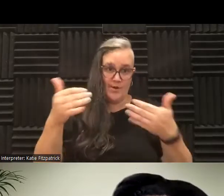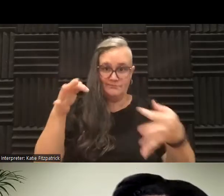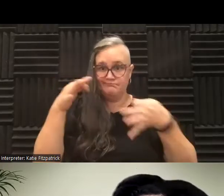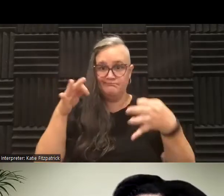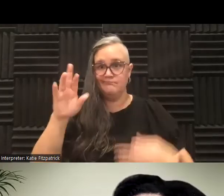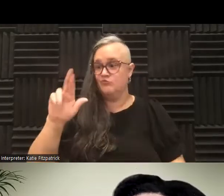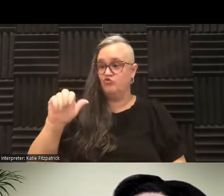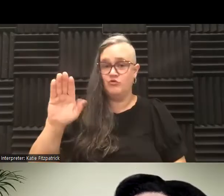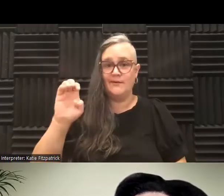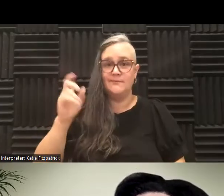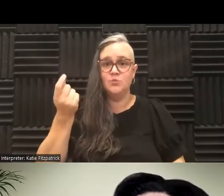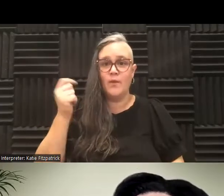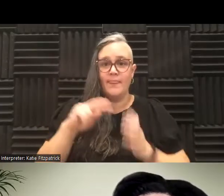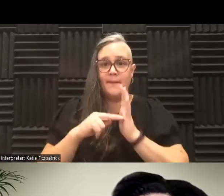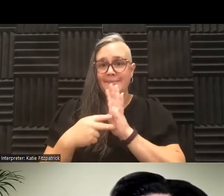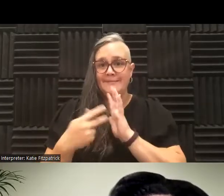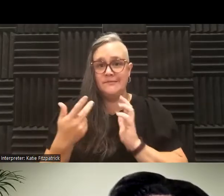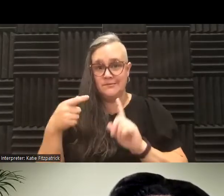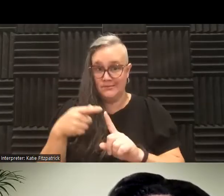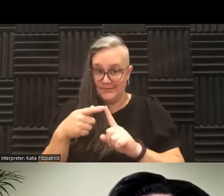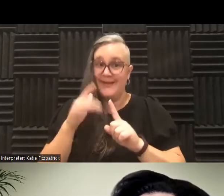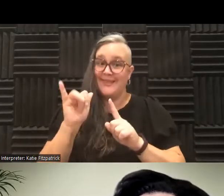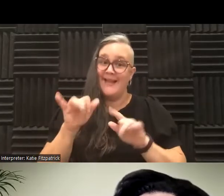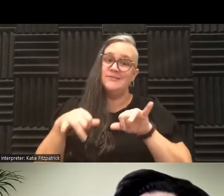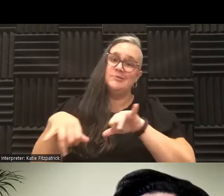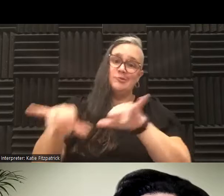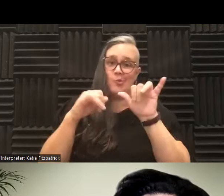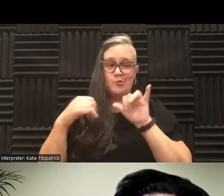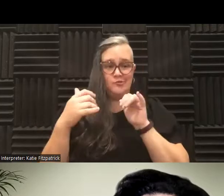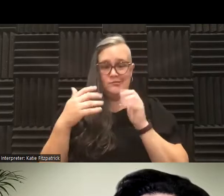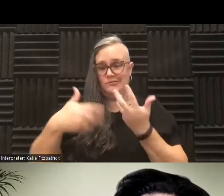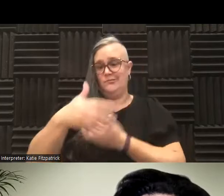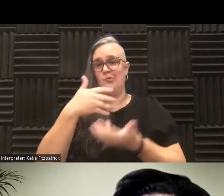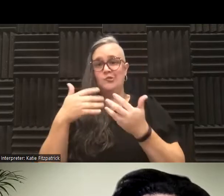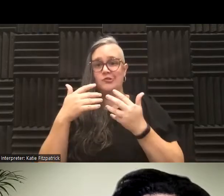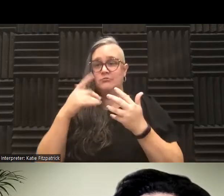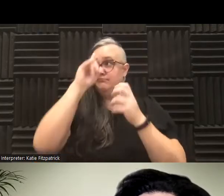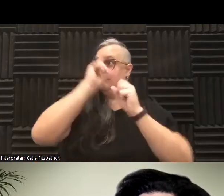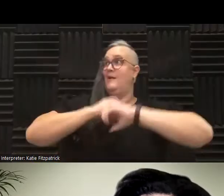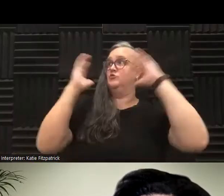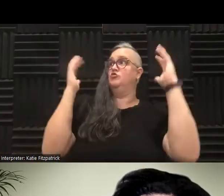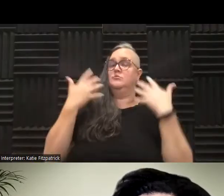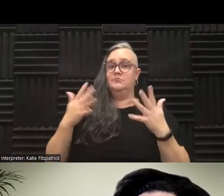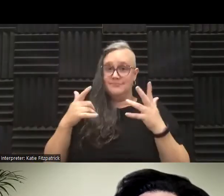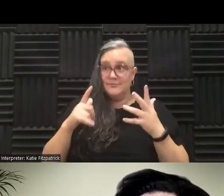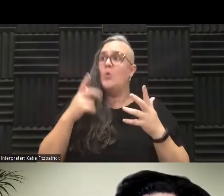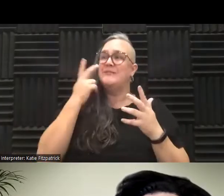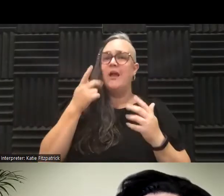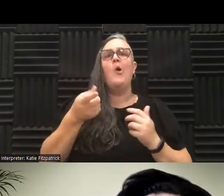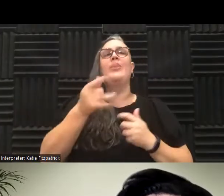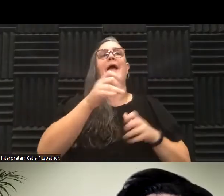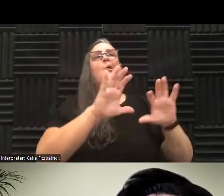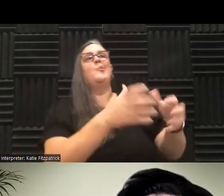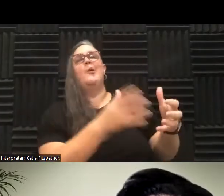is race? Race is a social construct, a way to sort people into groups based on perceived physical